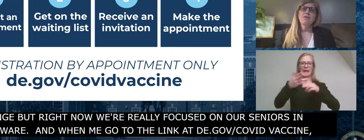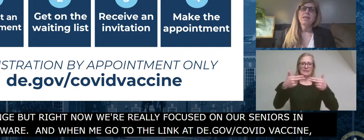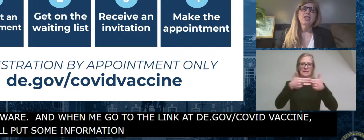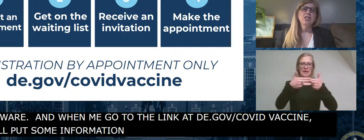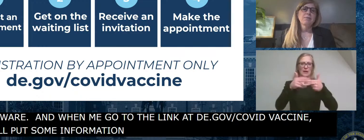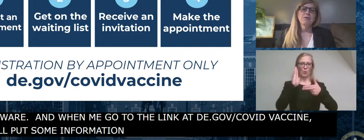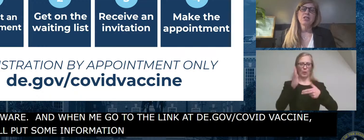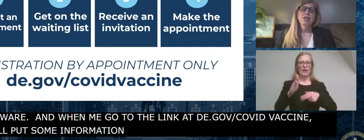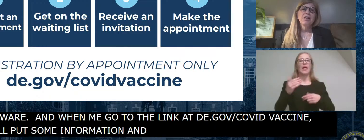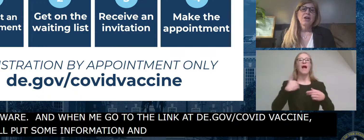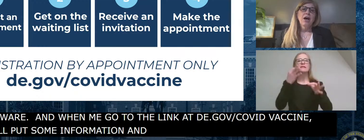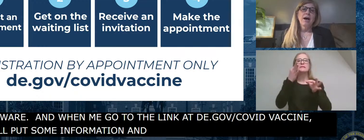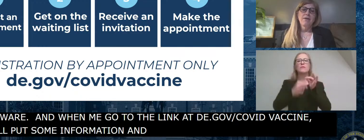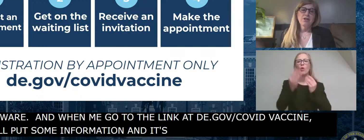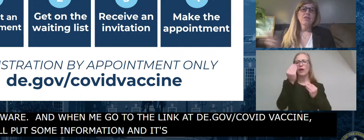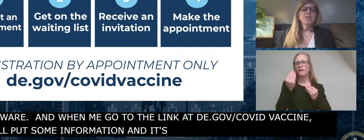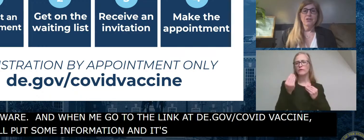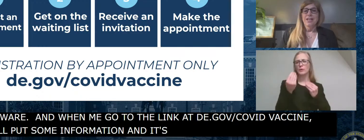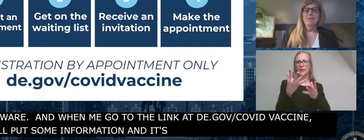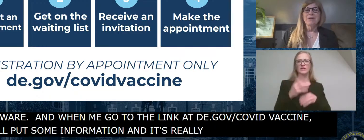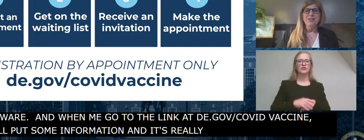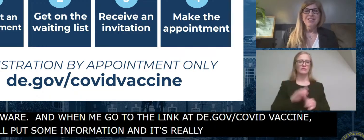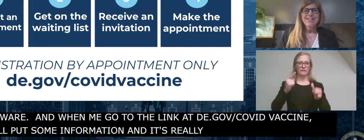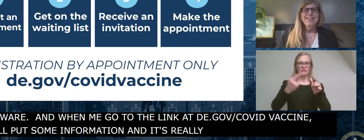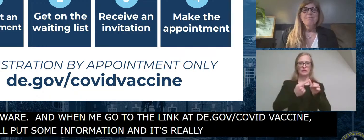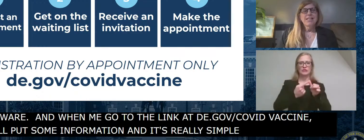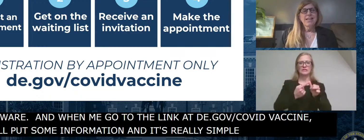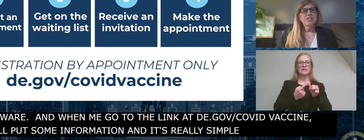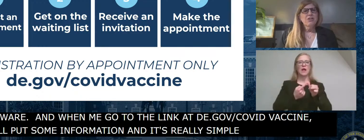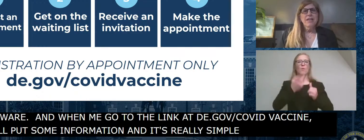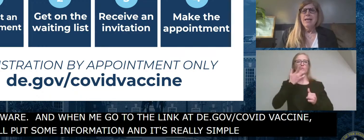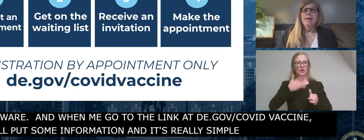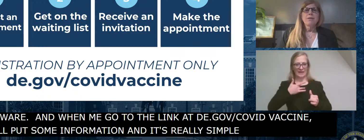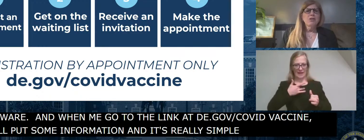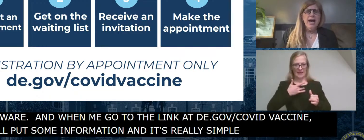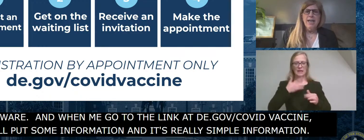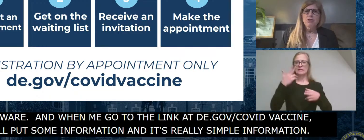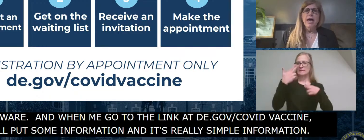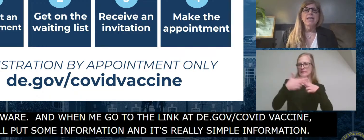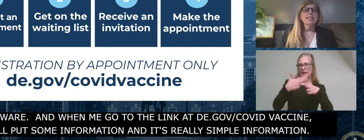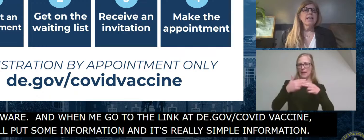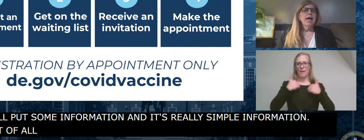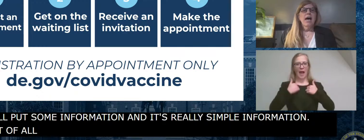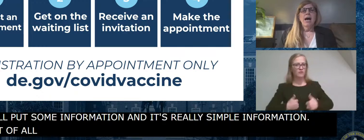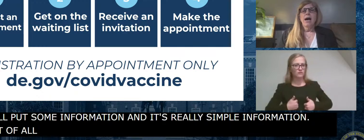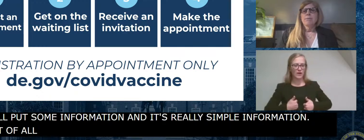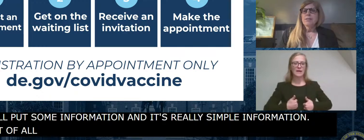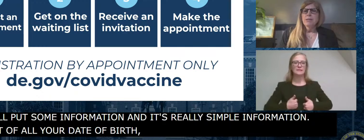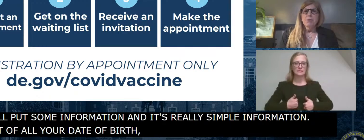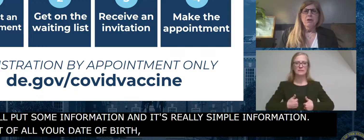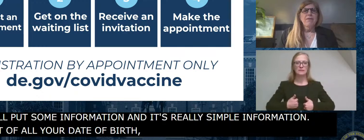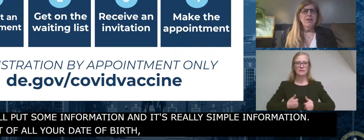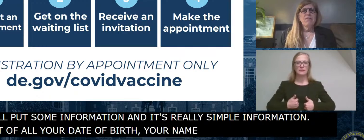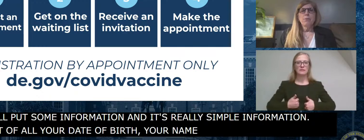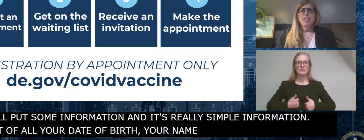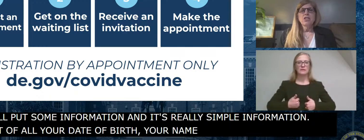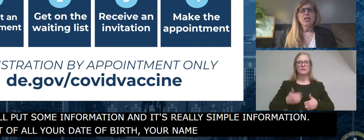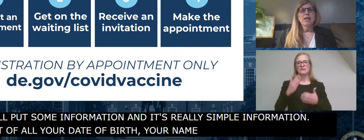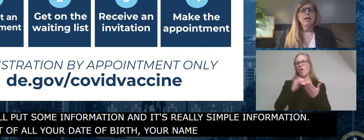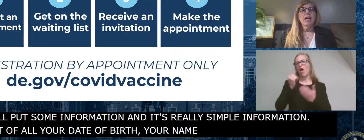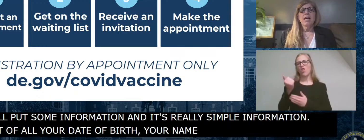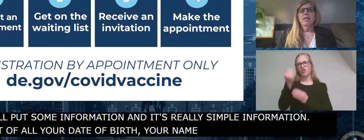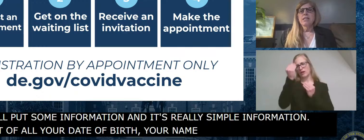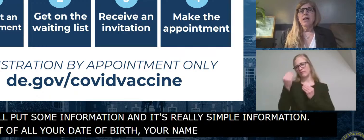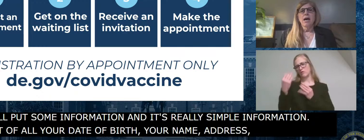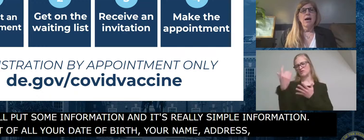simple information. I mean, it's first of all, your date of birth, but then also your name and your address, some demographic